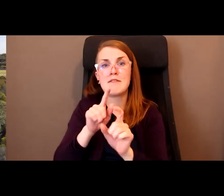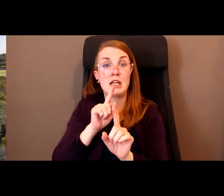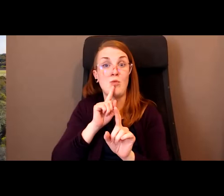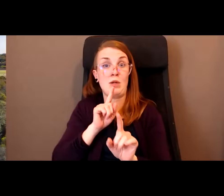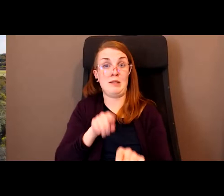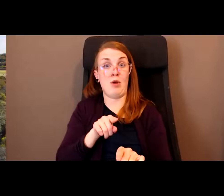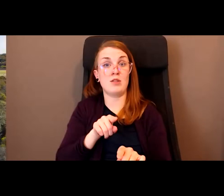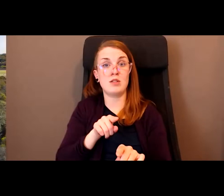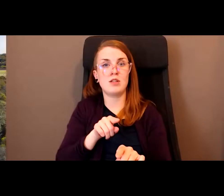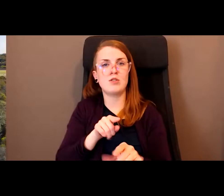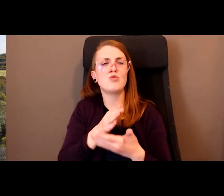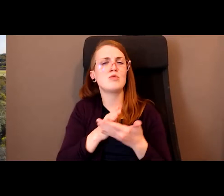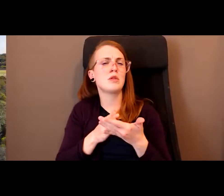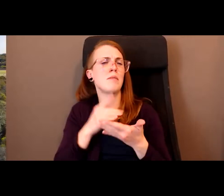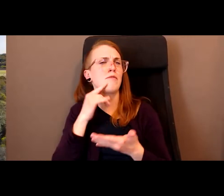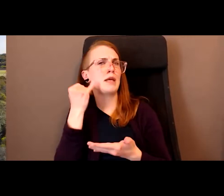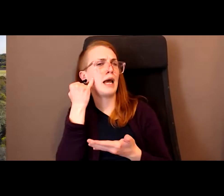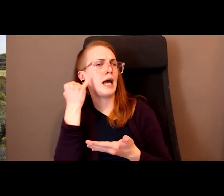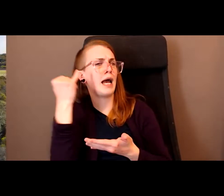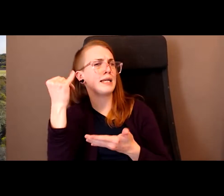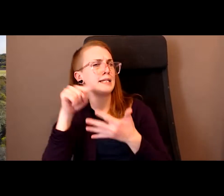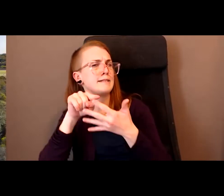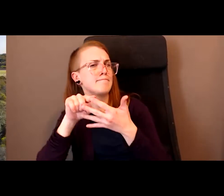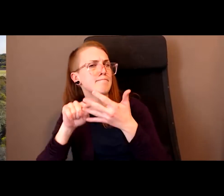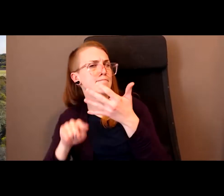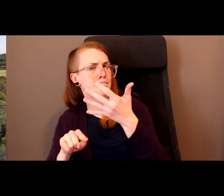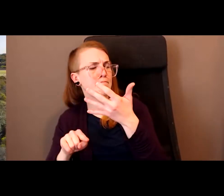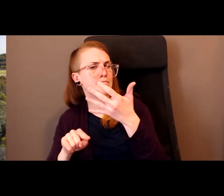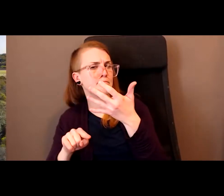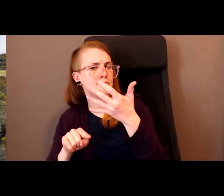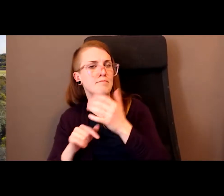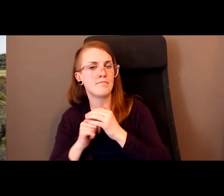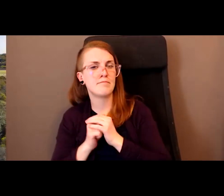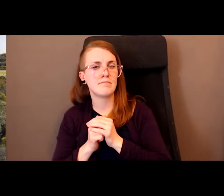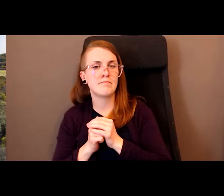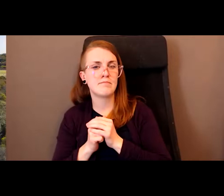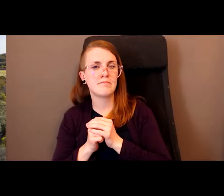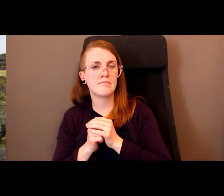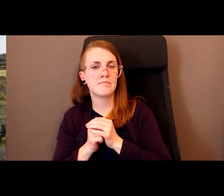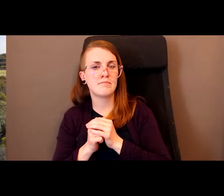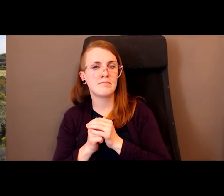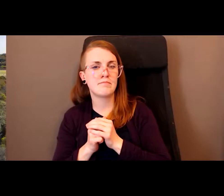to some of the ideas that have been responded to.